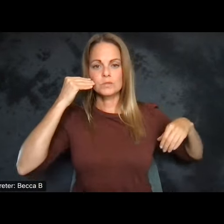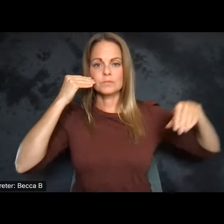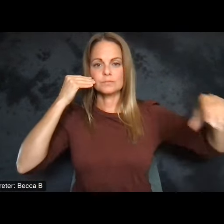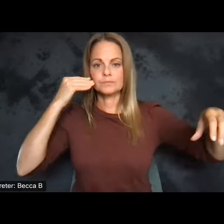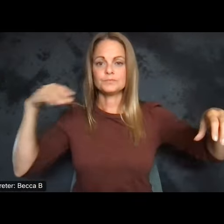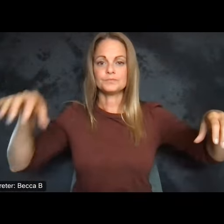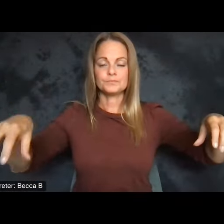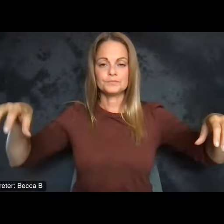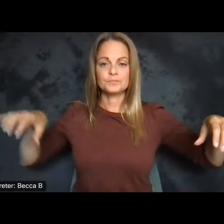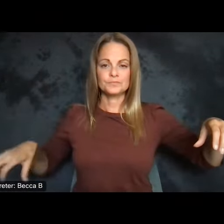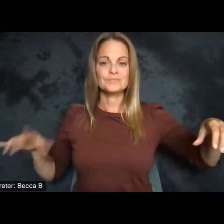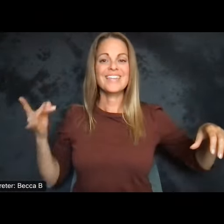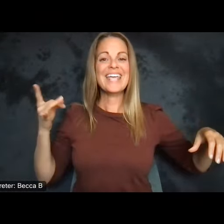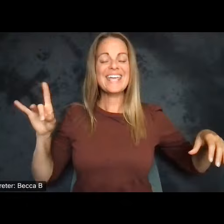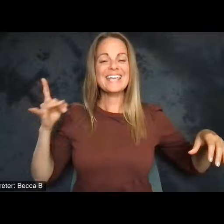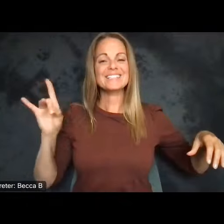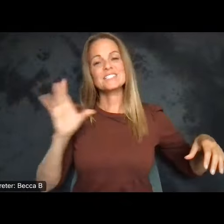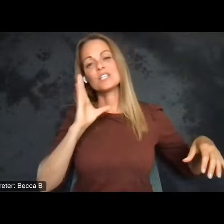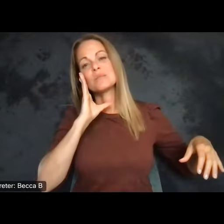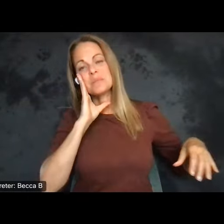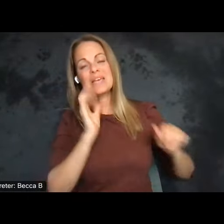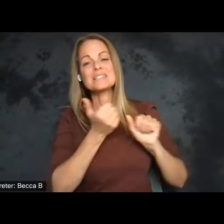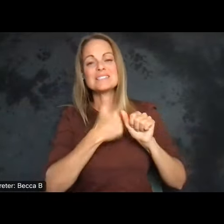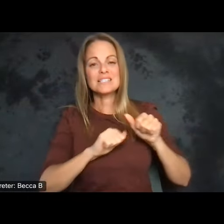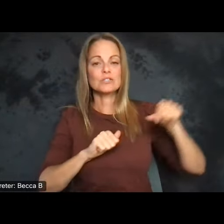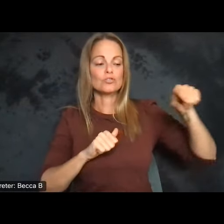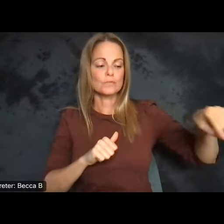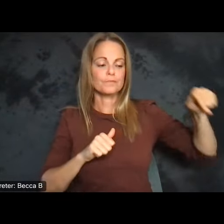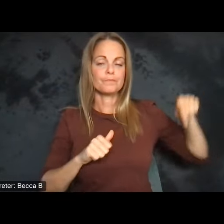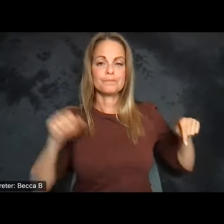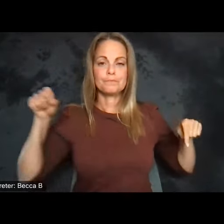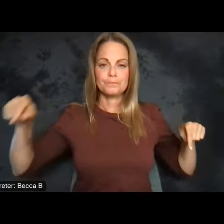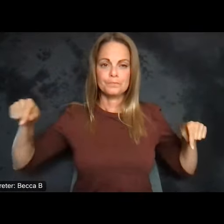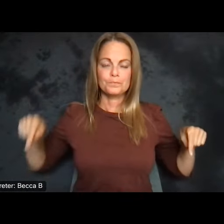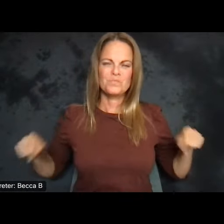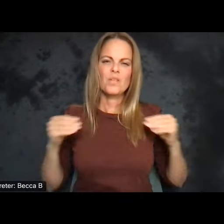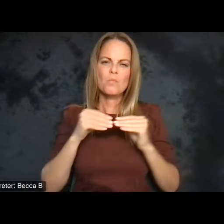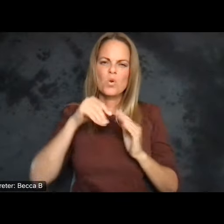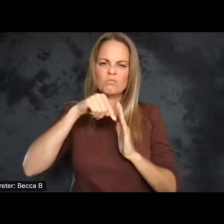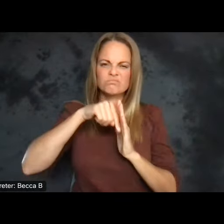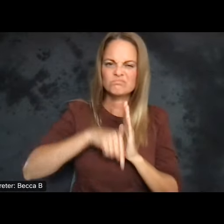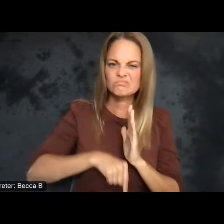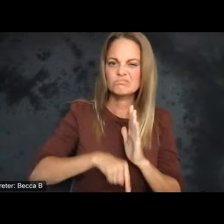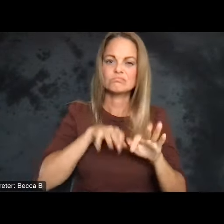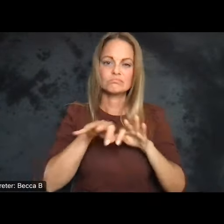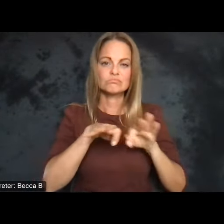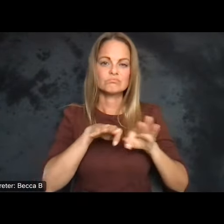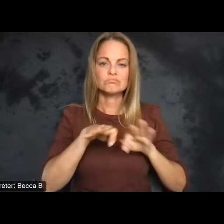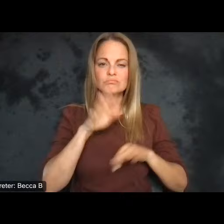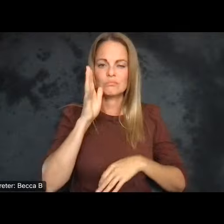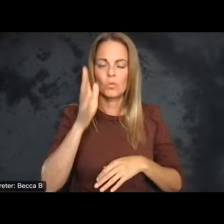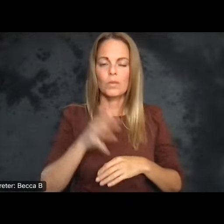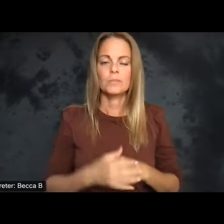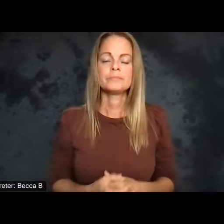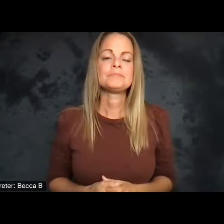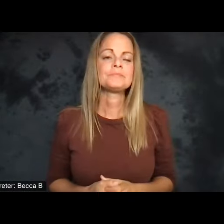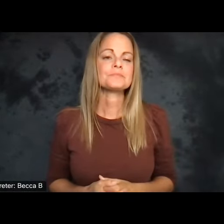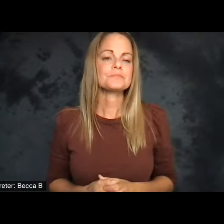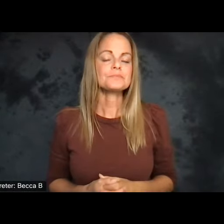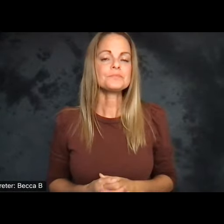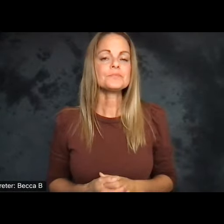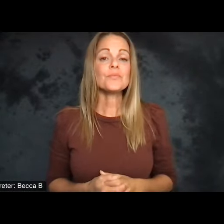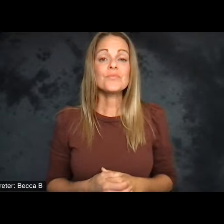facility each. And I'll get into that a little bit more in detail in terms of where we're at with that and what's going on. But first,